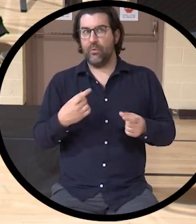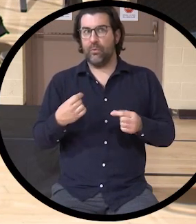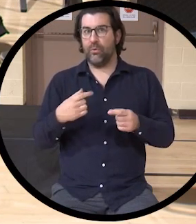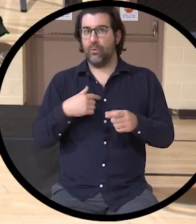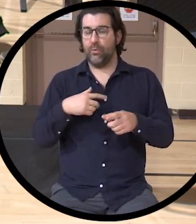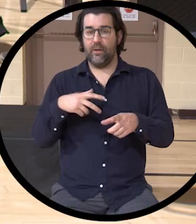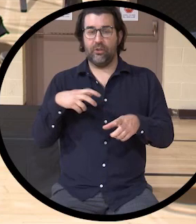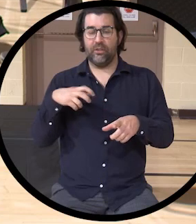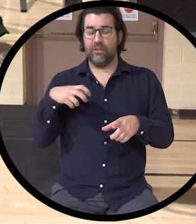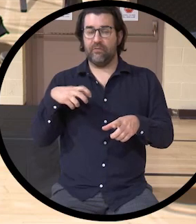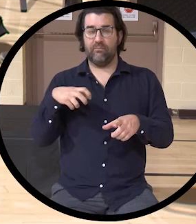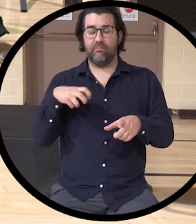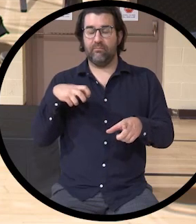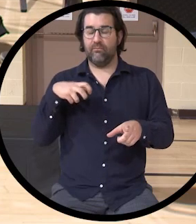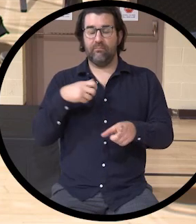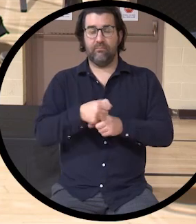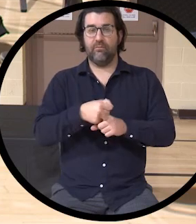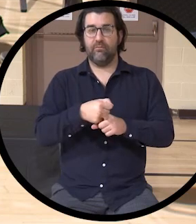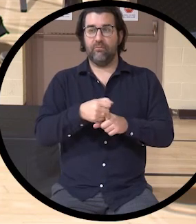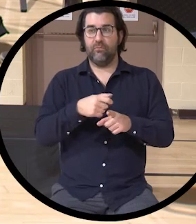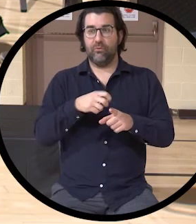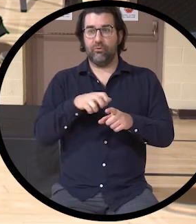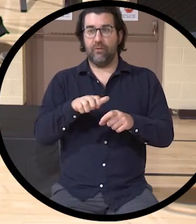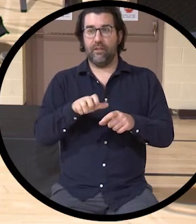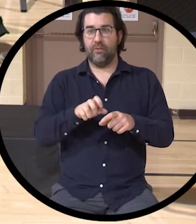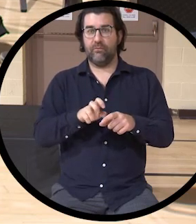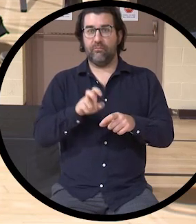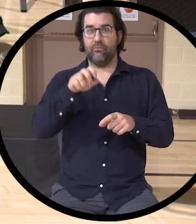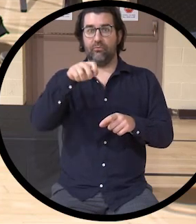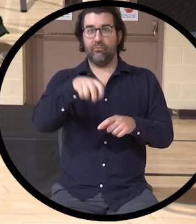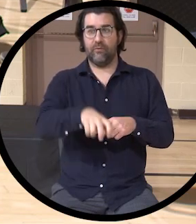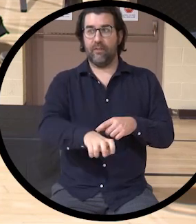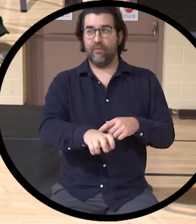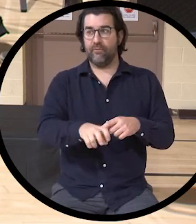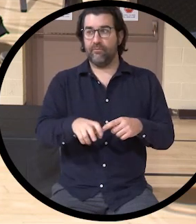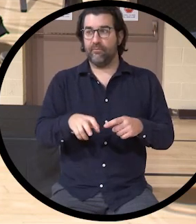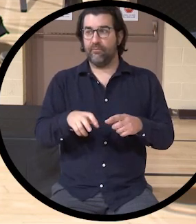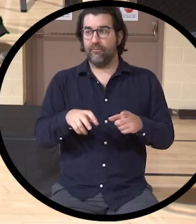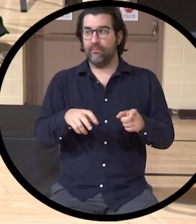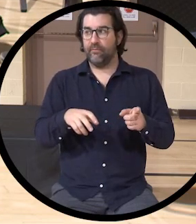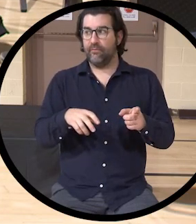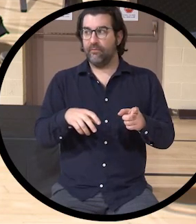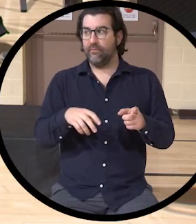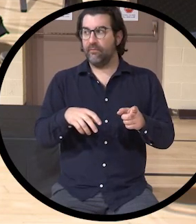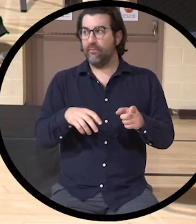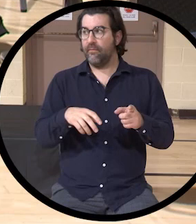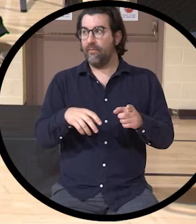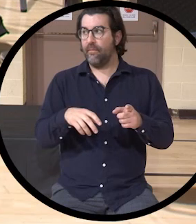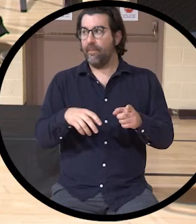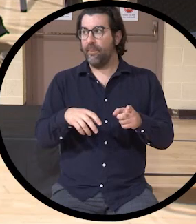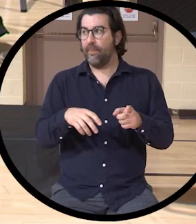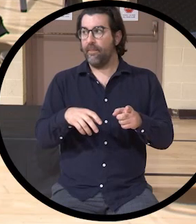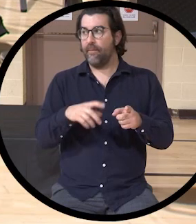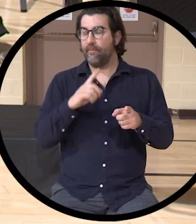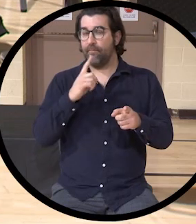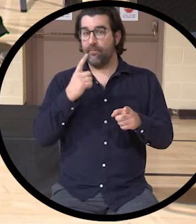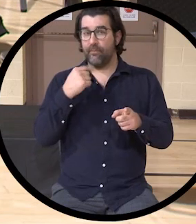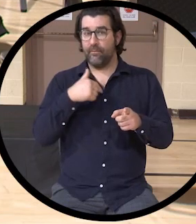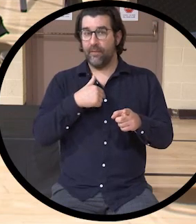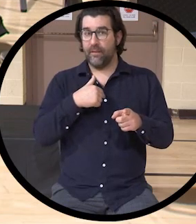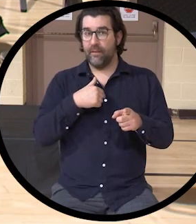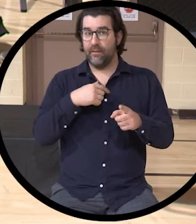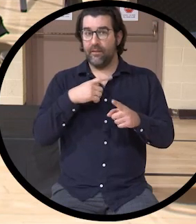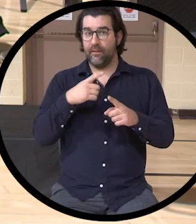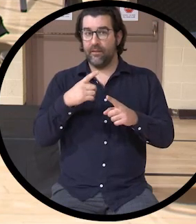hit this thing, or do I try to jump into this car lane here? And to me, it goes